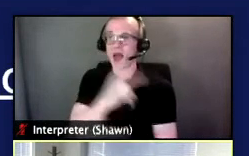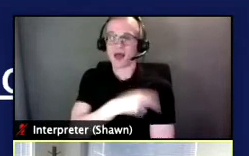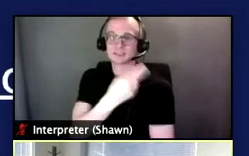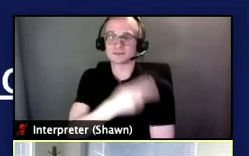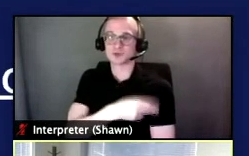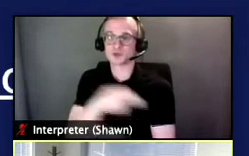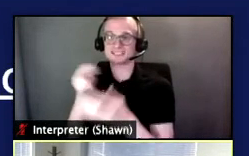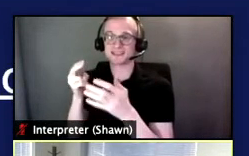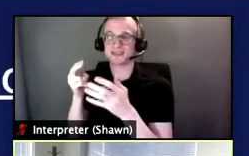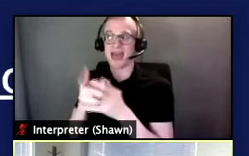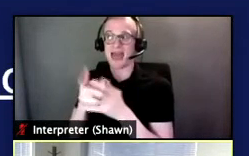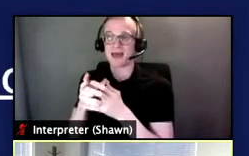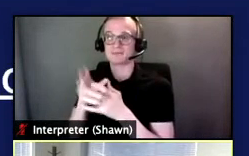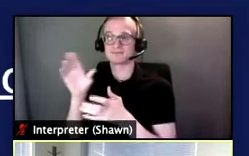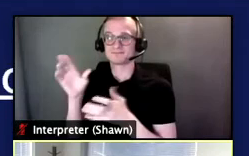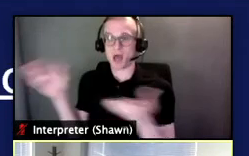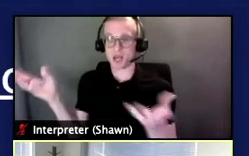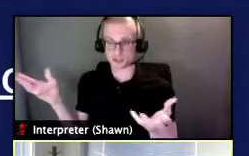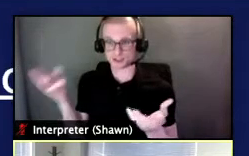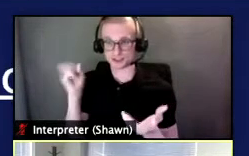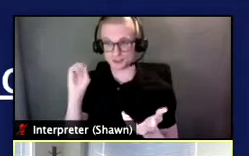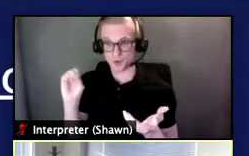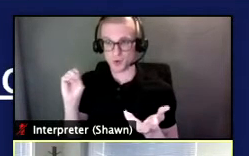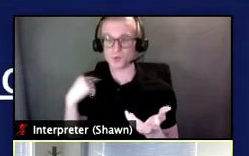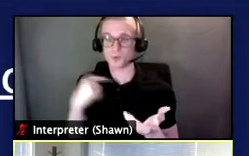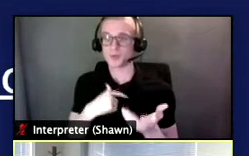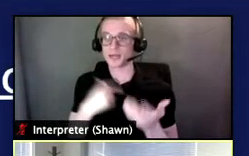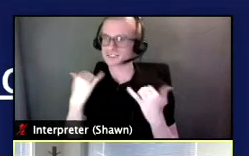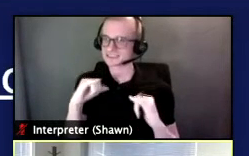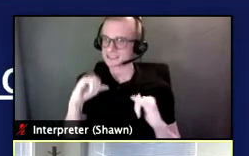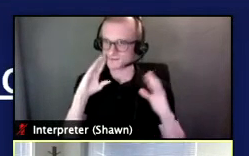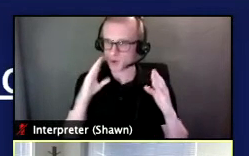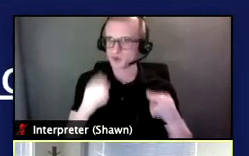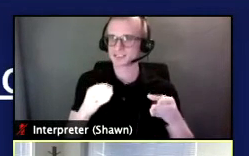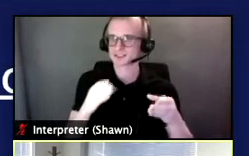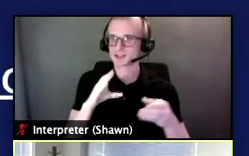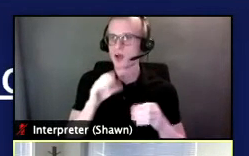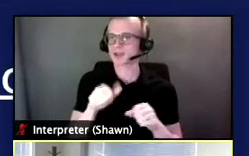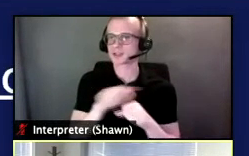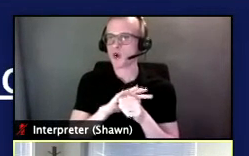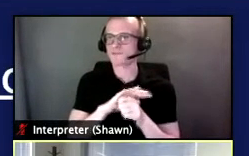So we're really still focused on the COVID positive patients.